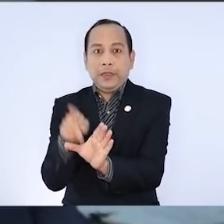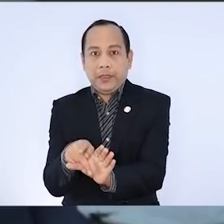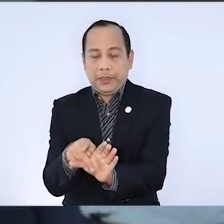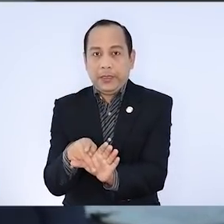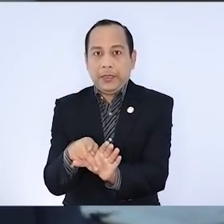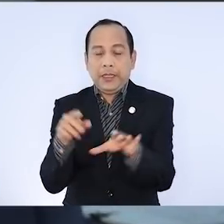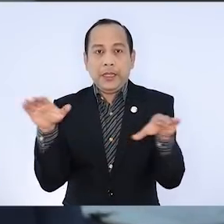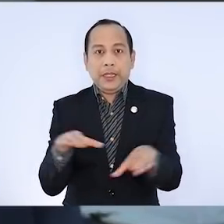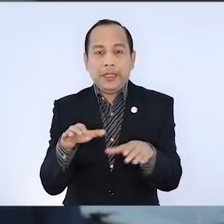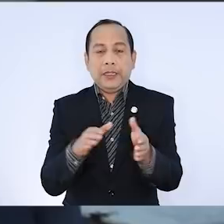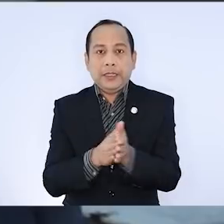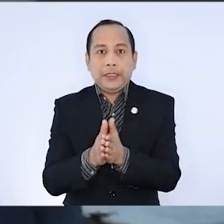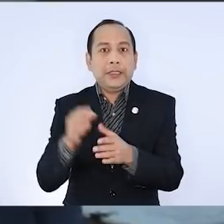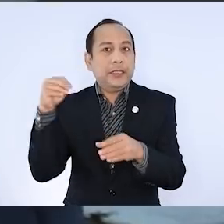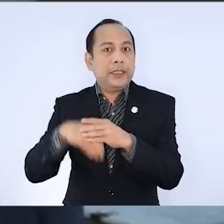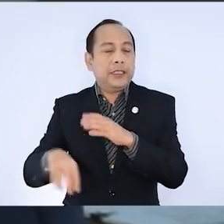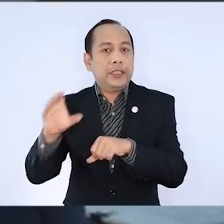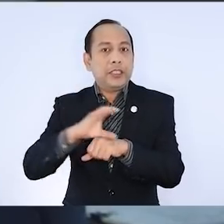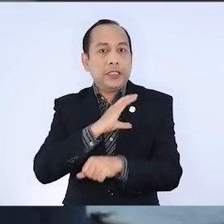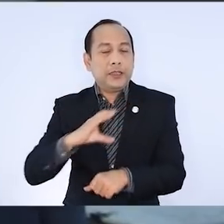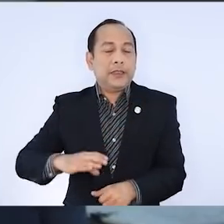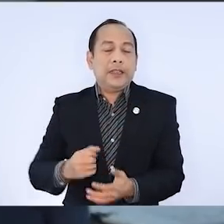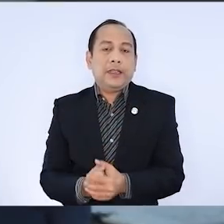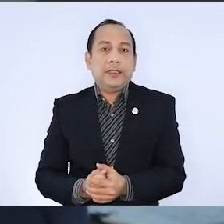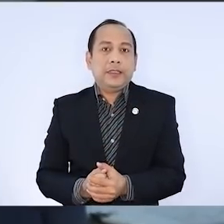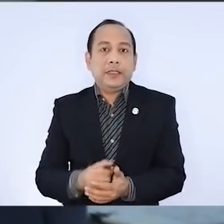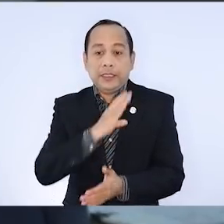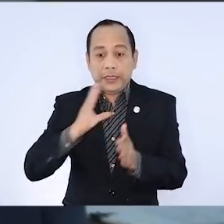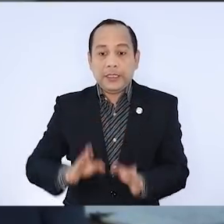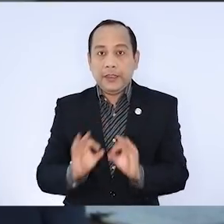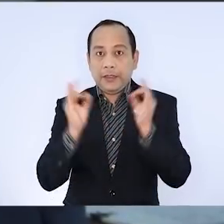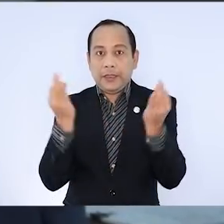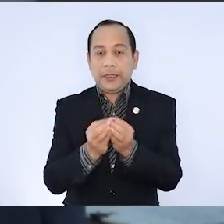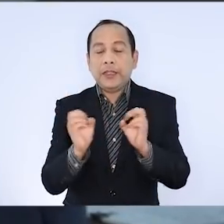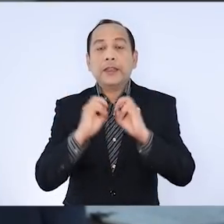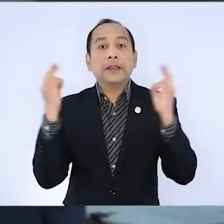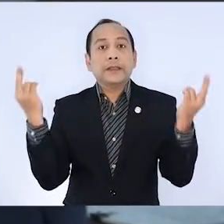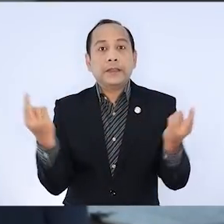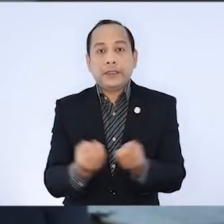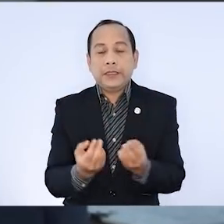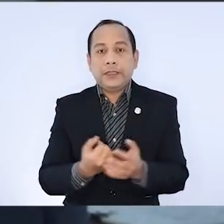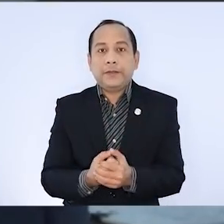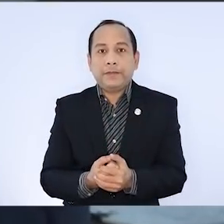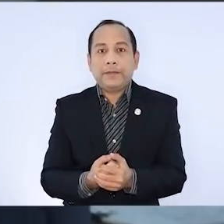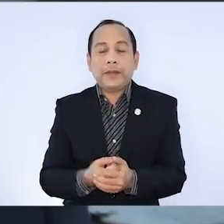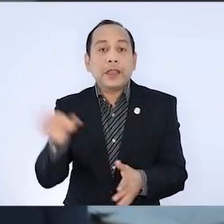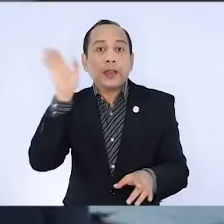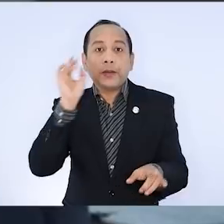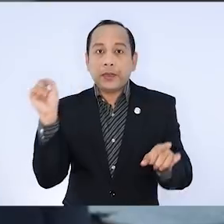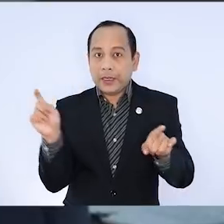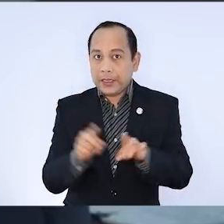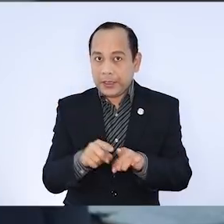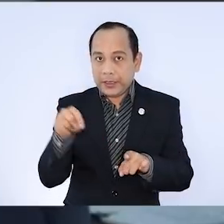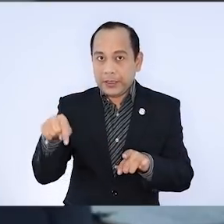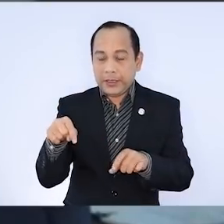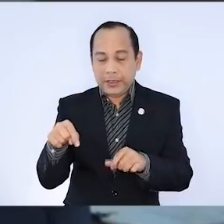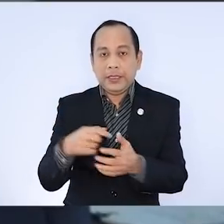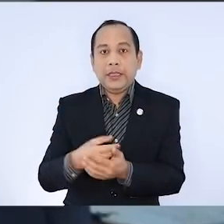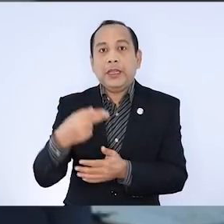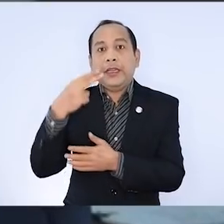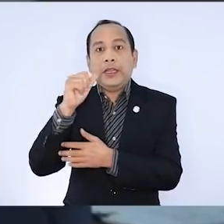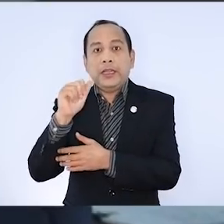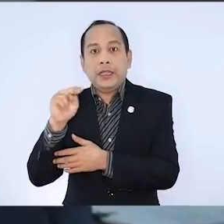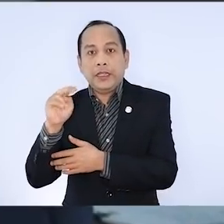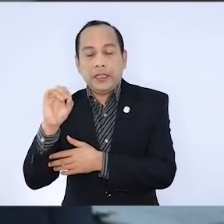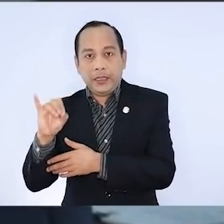in activities inside the Church of Christ, in the Christian Family Organization, the brothers and sisters here in Hanoi and in Da